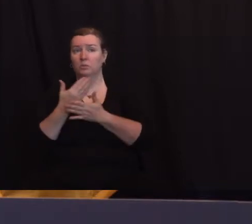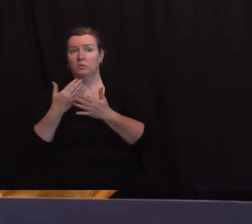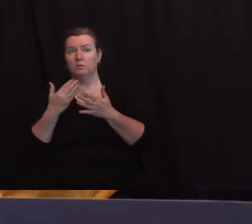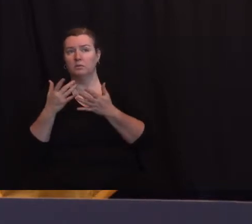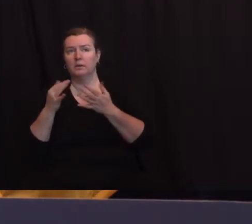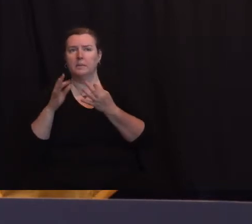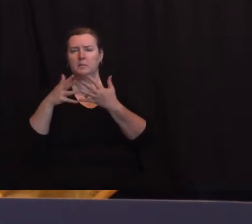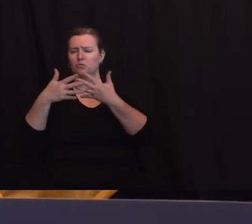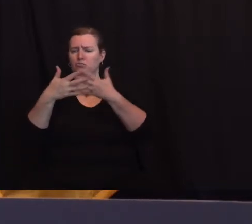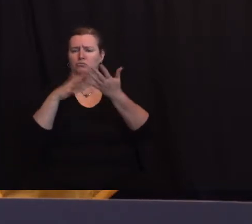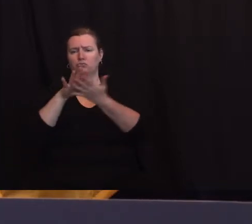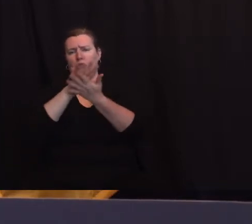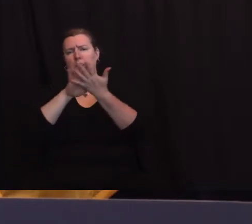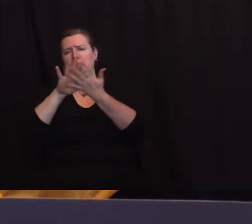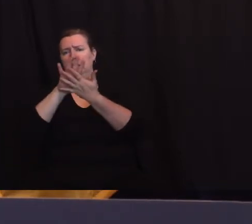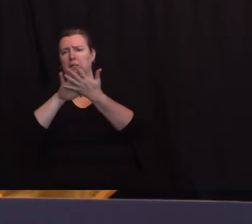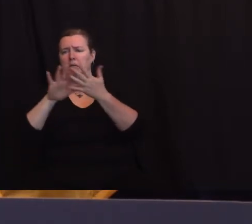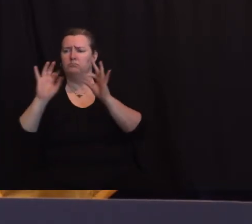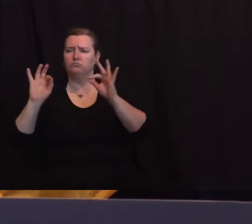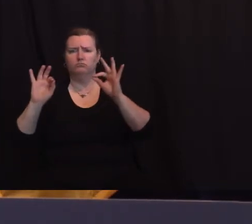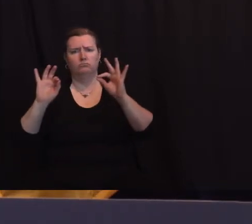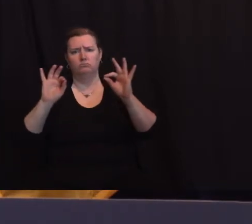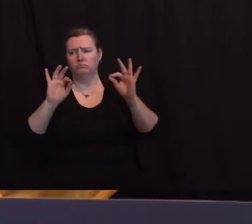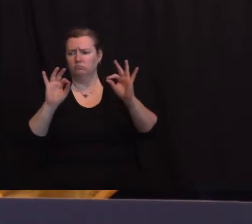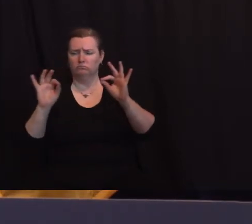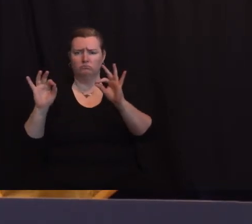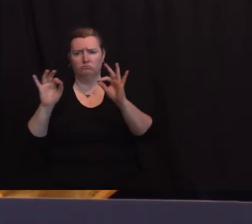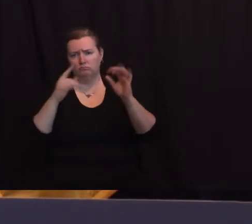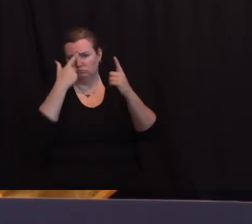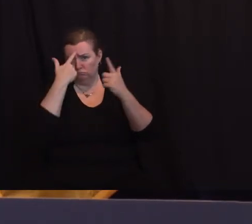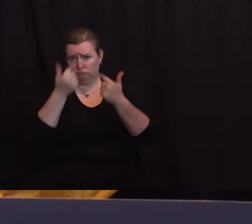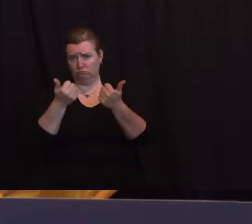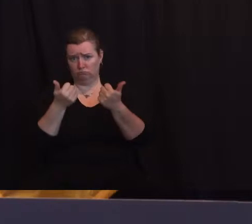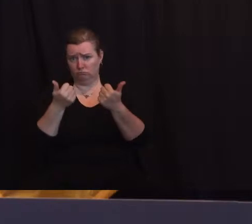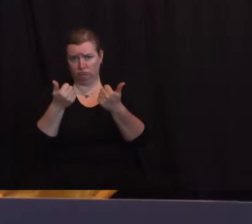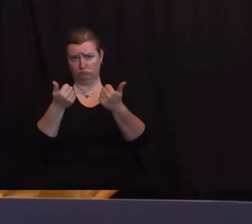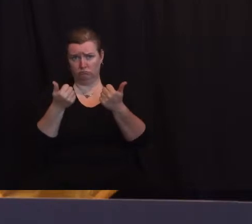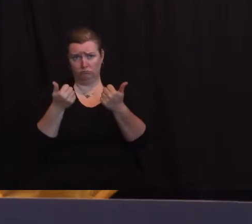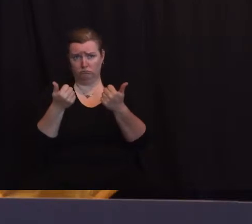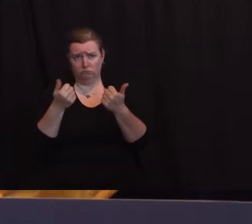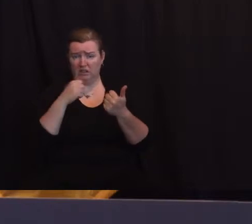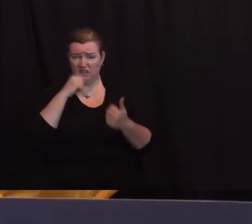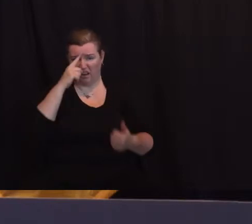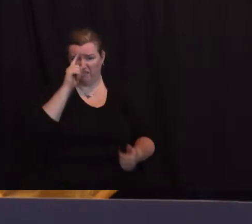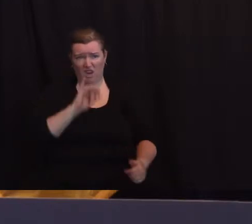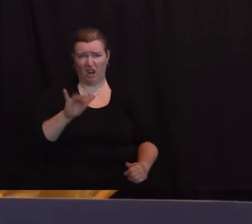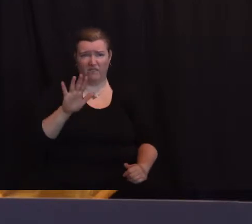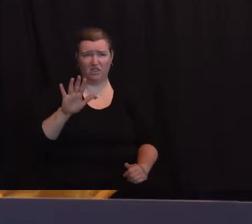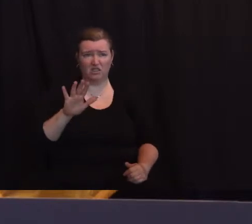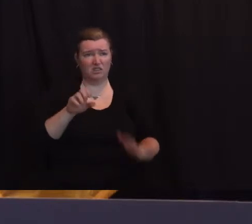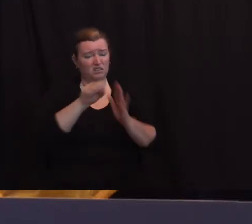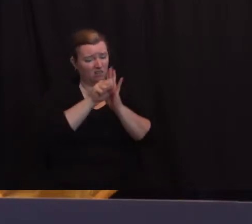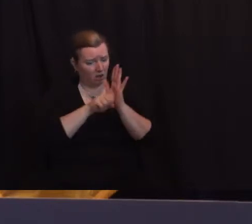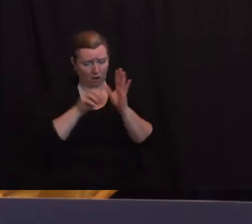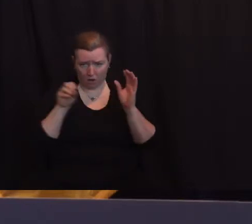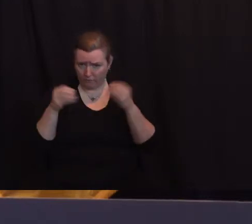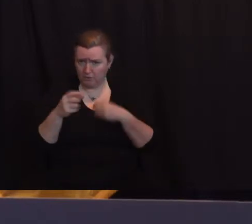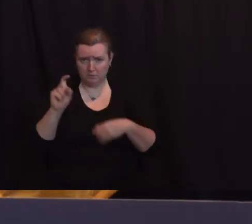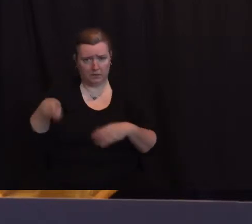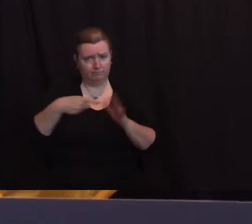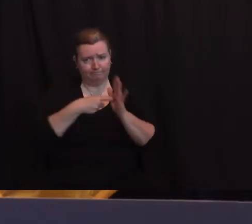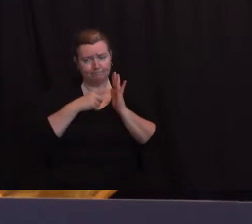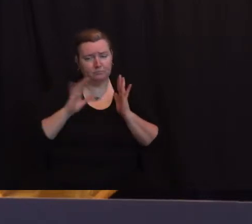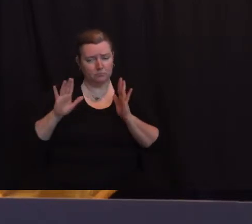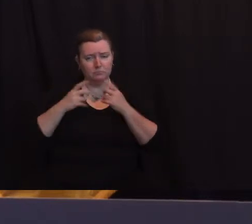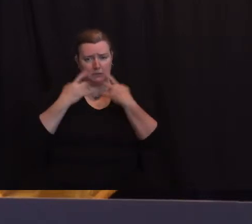gray forever. Like, this is a period of time, and that includes the state offices as well. On